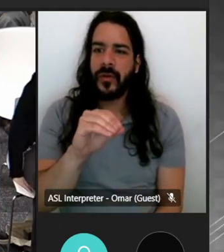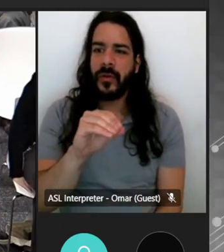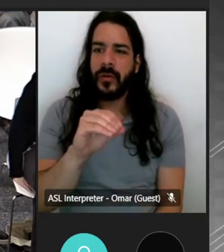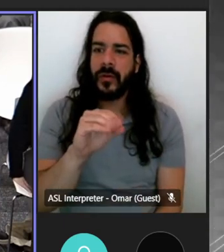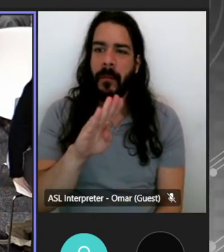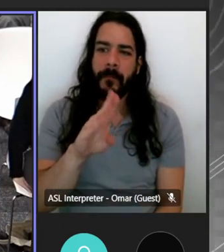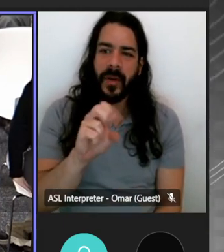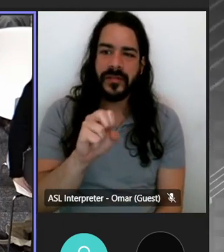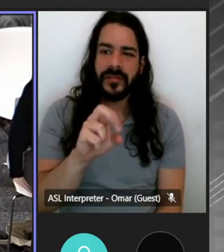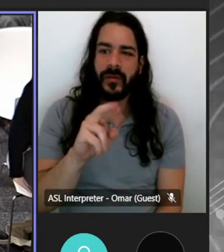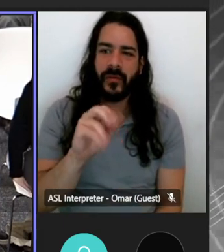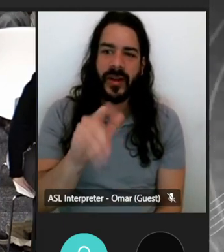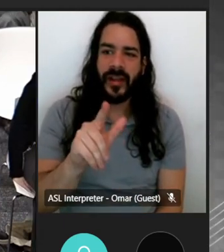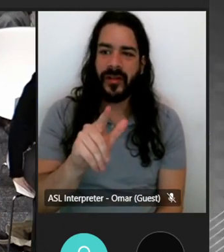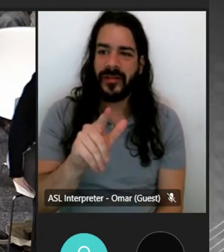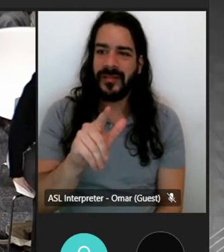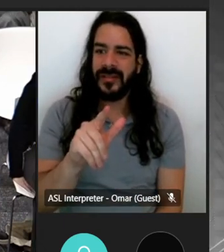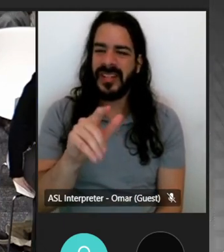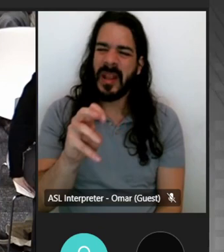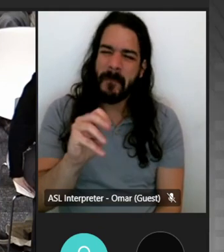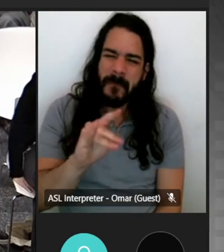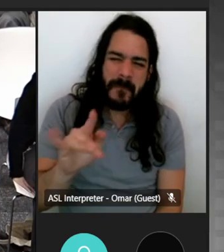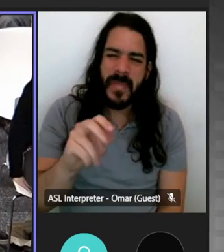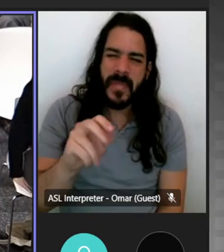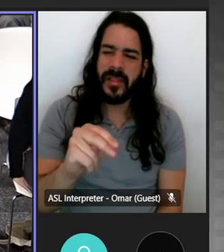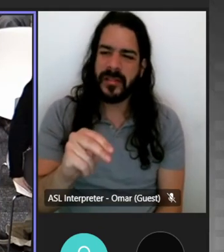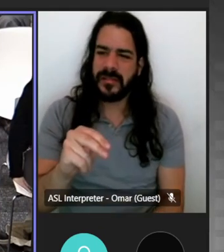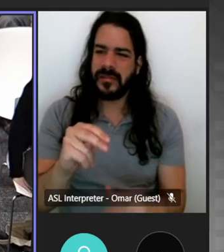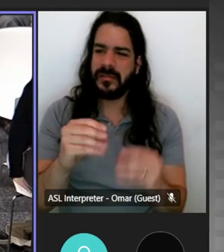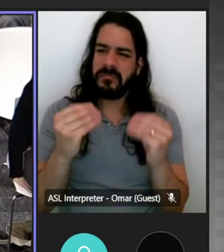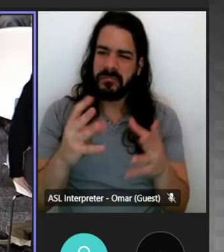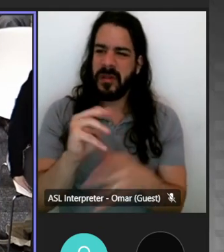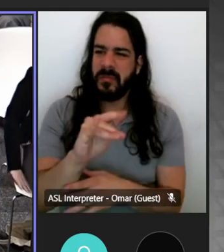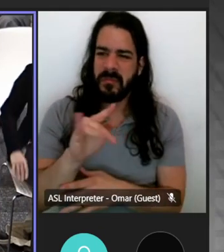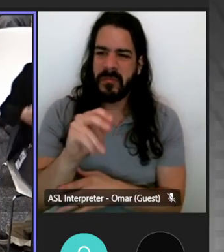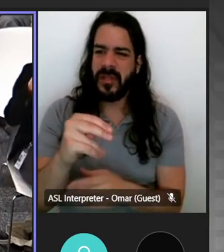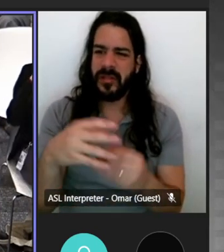for Metro Bus and Metro Rail. That is wrong.